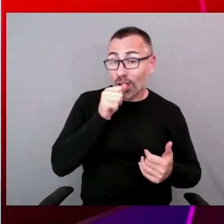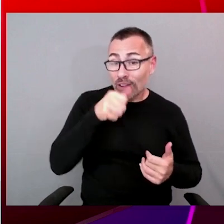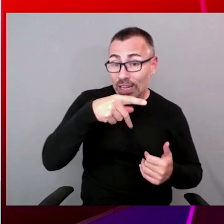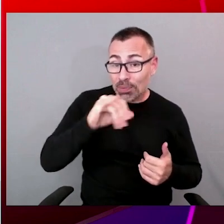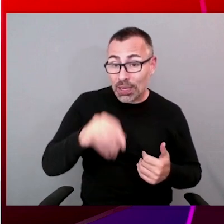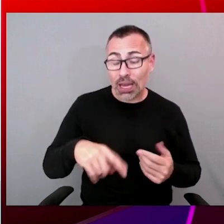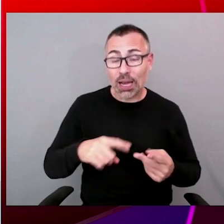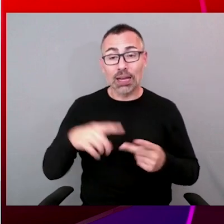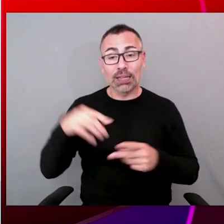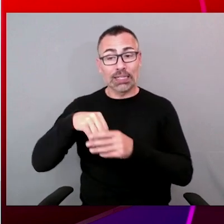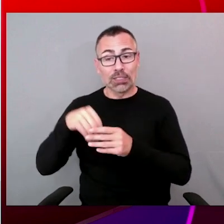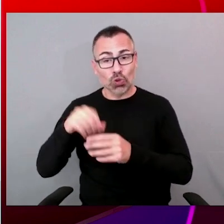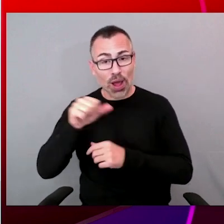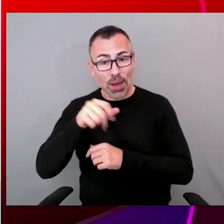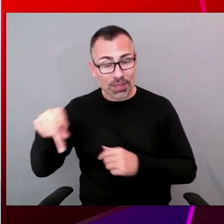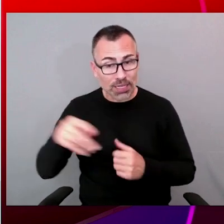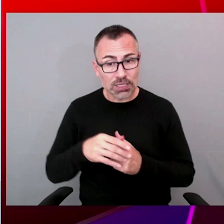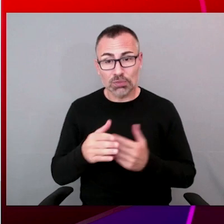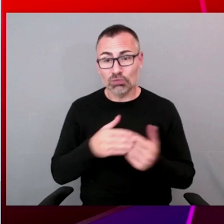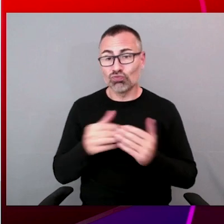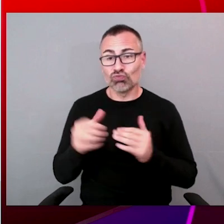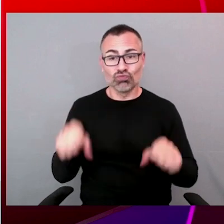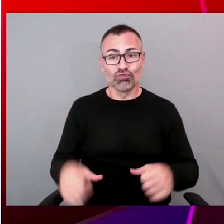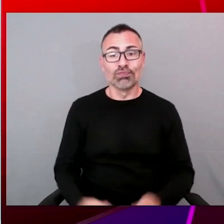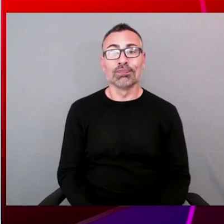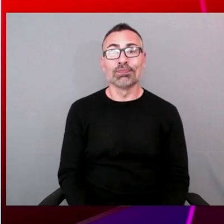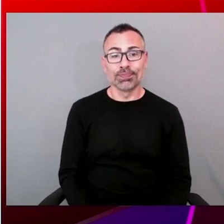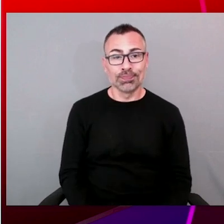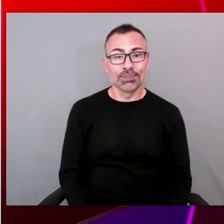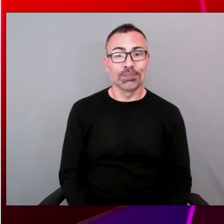So, yeah, possible.